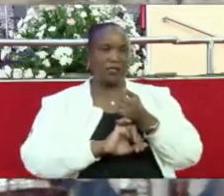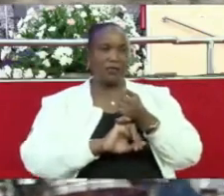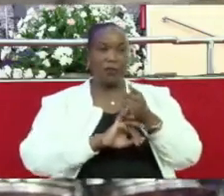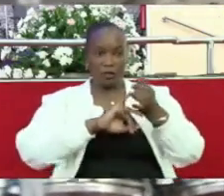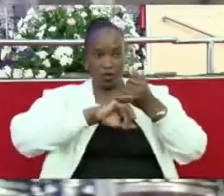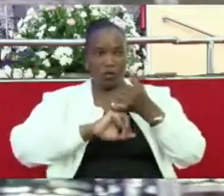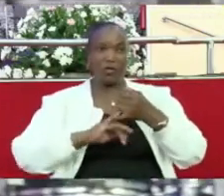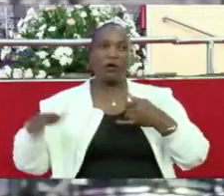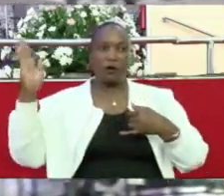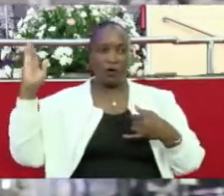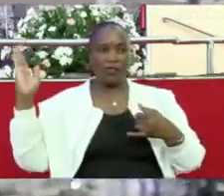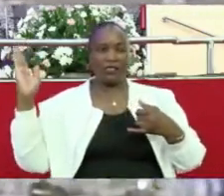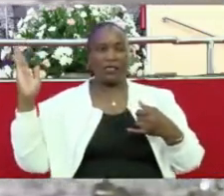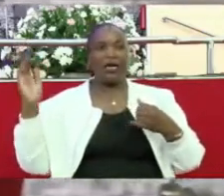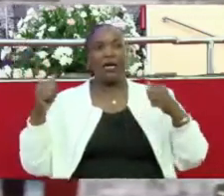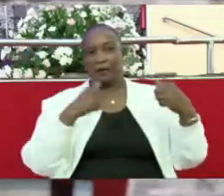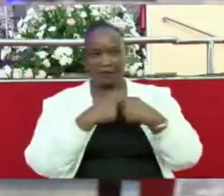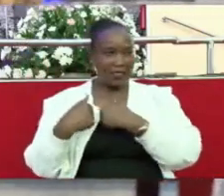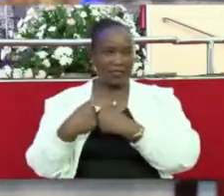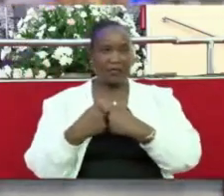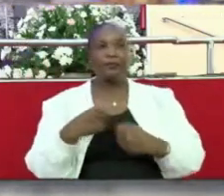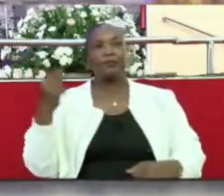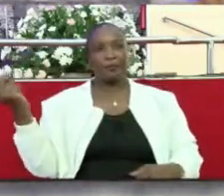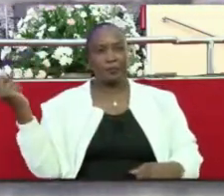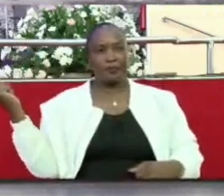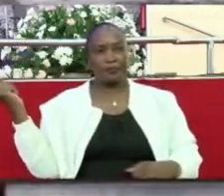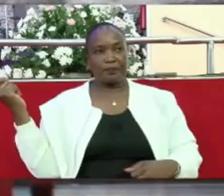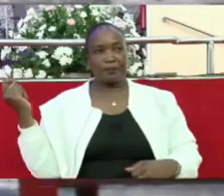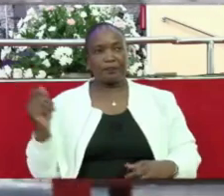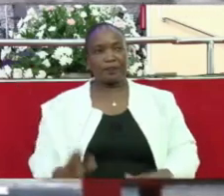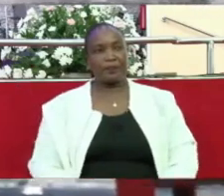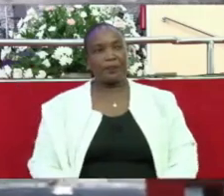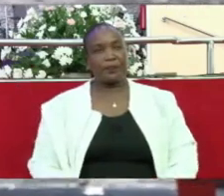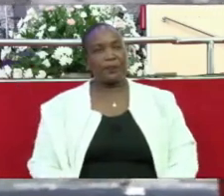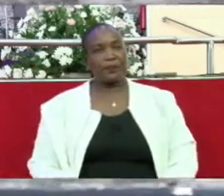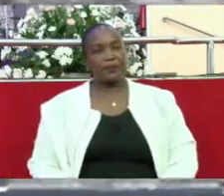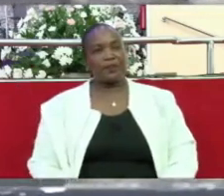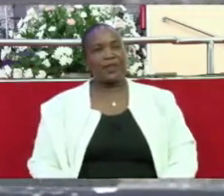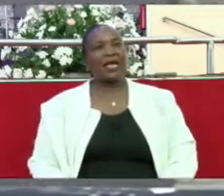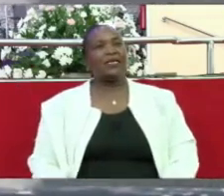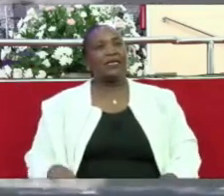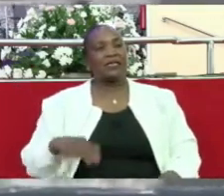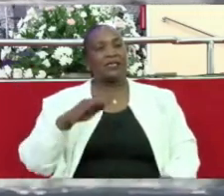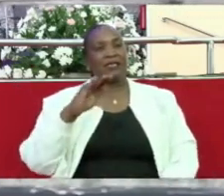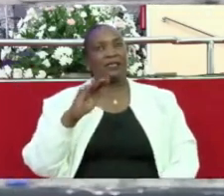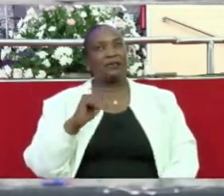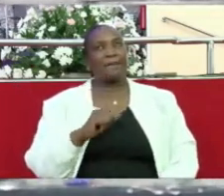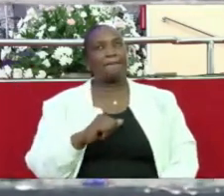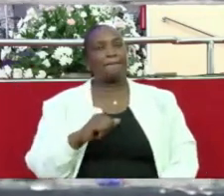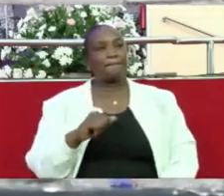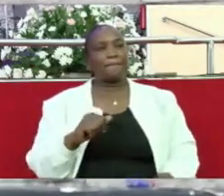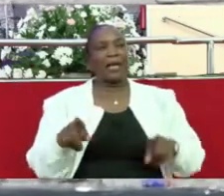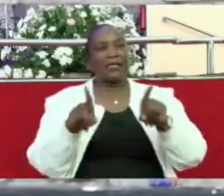say the Lord, this mountain, just like Joshua Joshua said that now